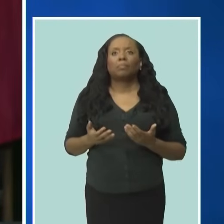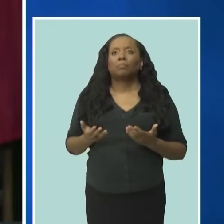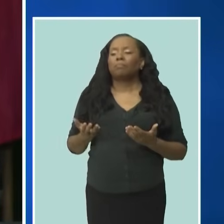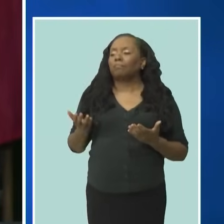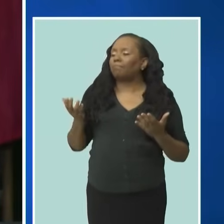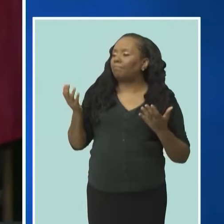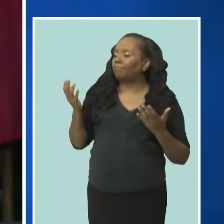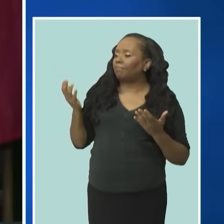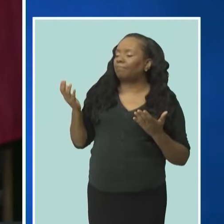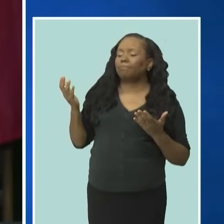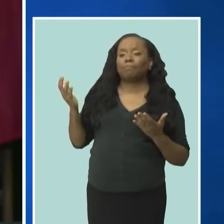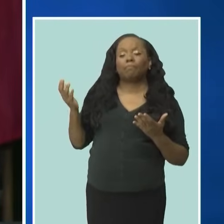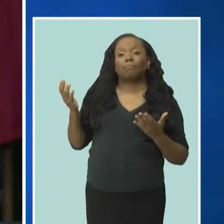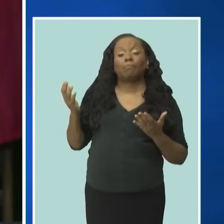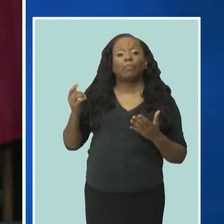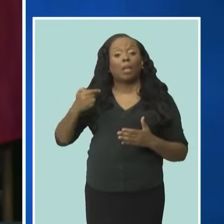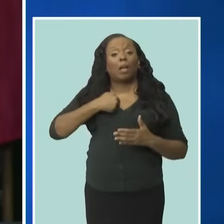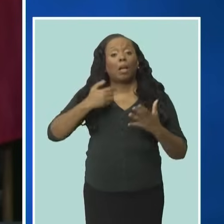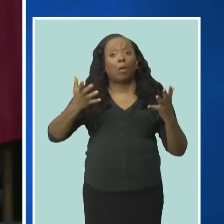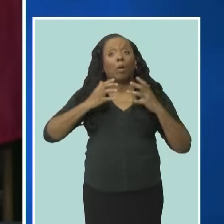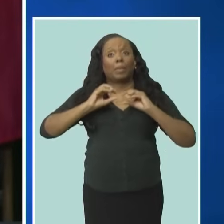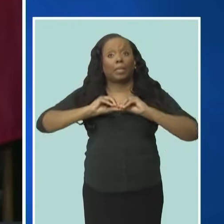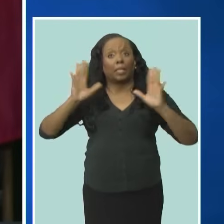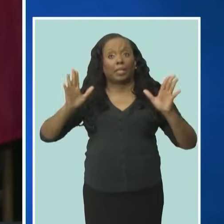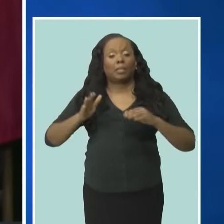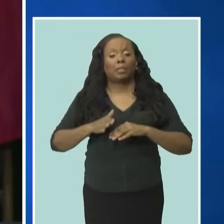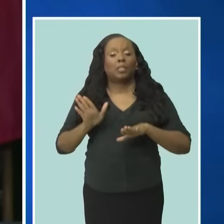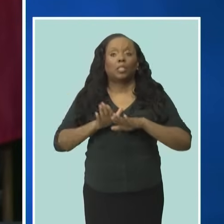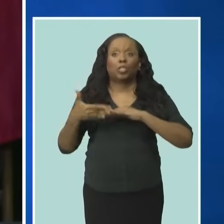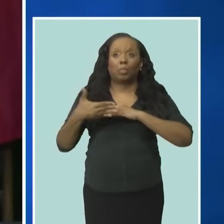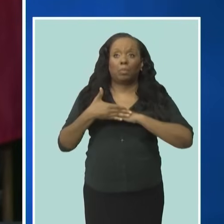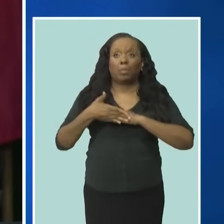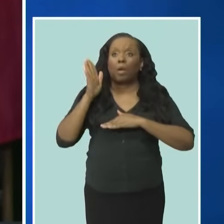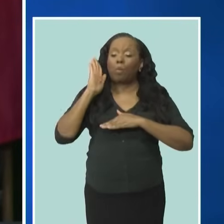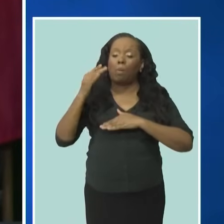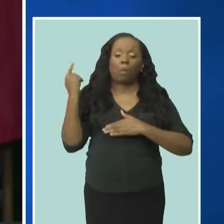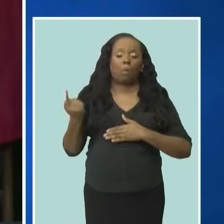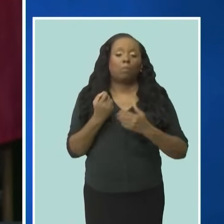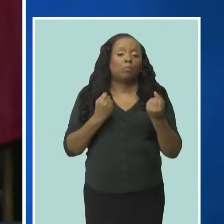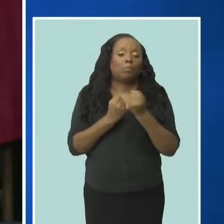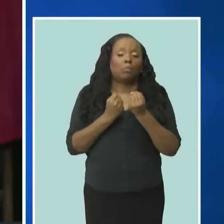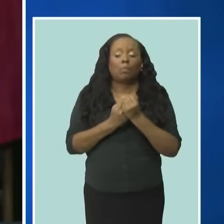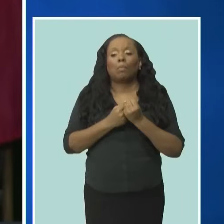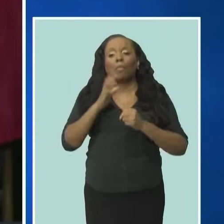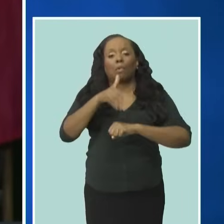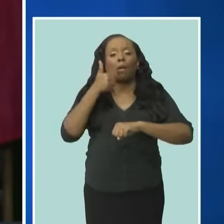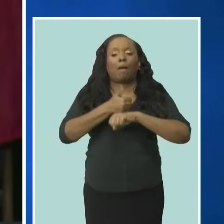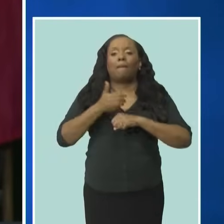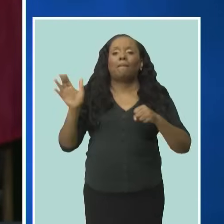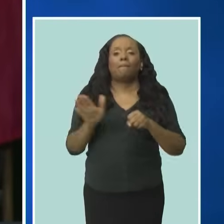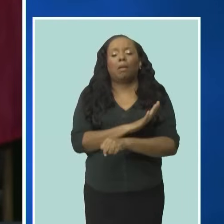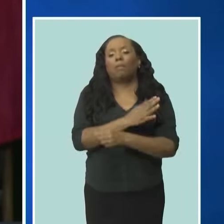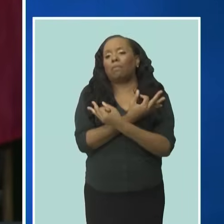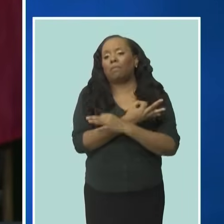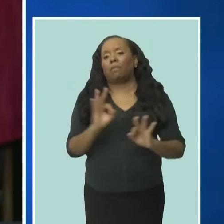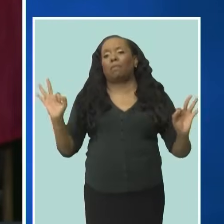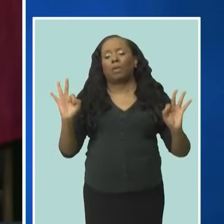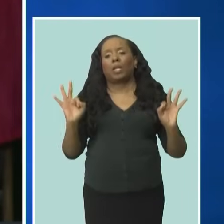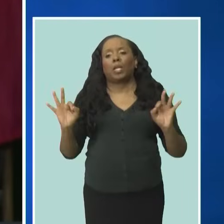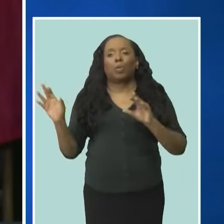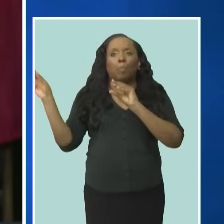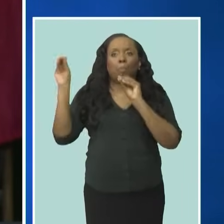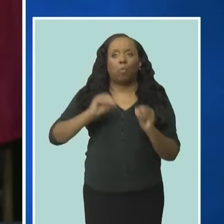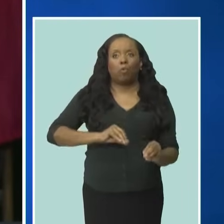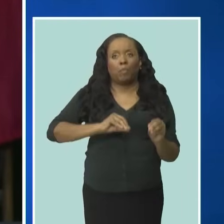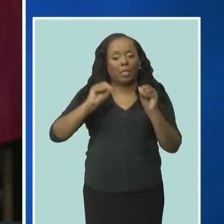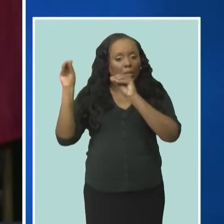to make clear that Jamaica remains committed to implementing full free movement in